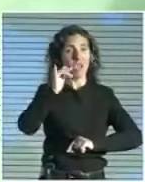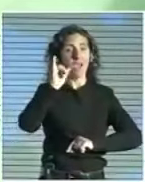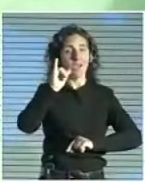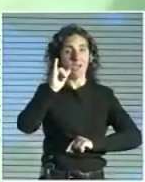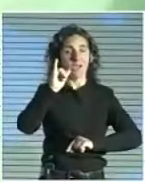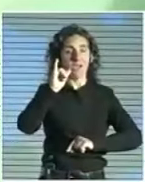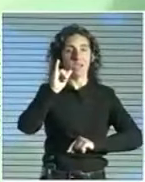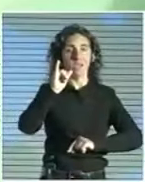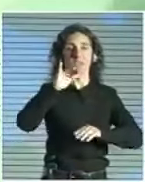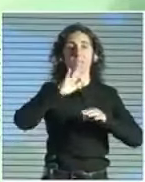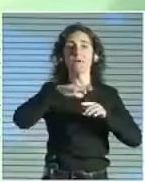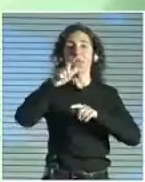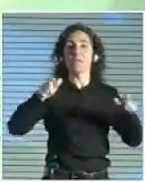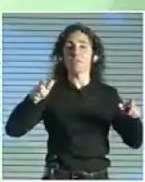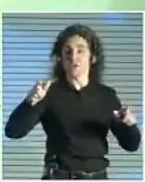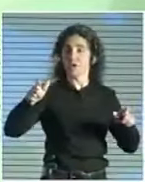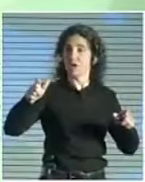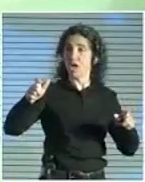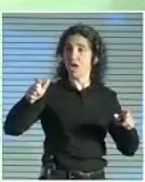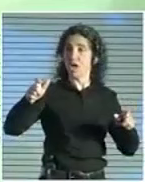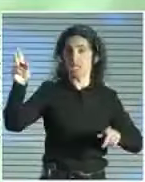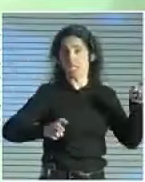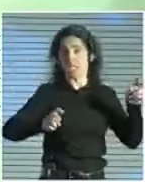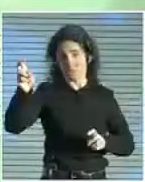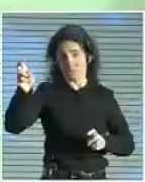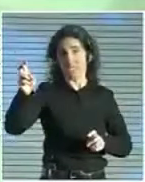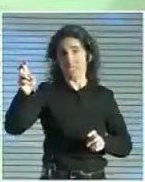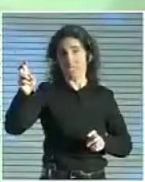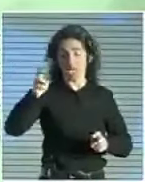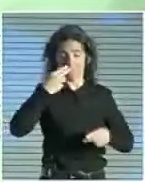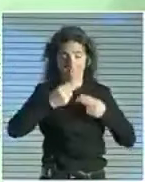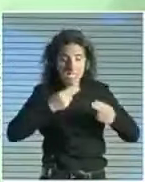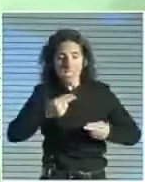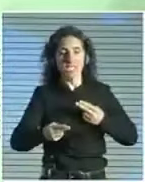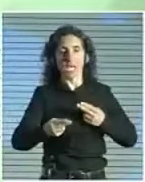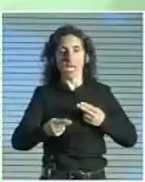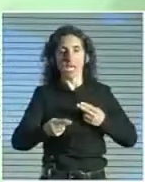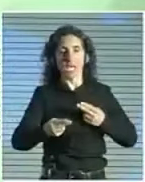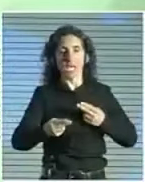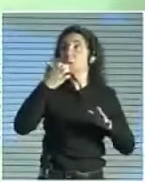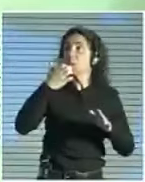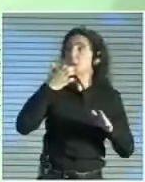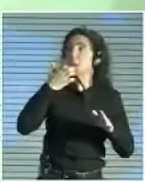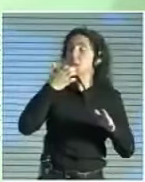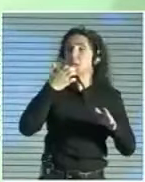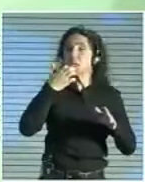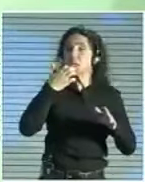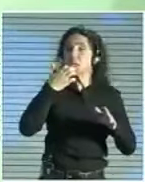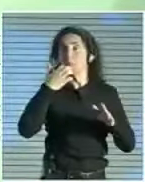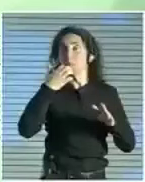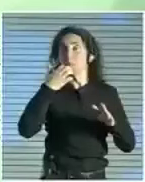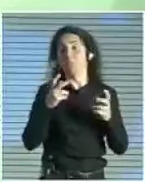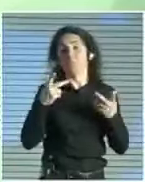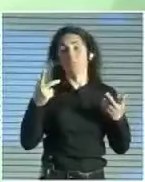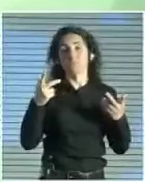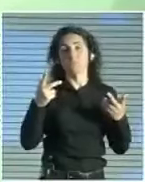and all that, was that the ascendance of community, that you couldn't do it alone, that you have to work, that social license to operate, that you